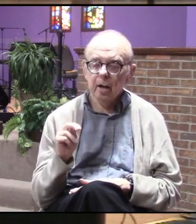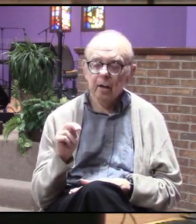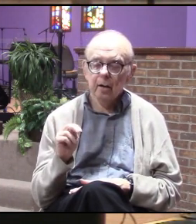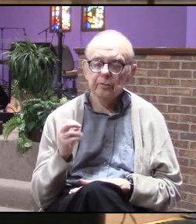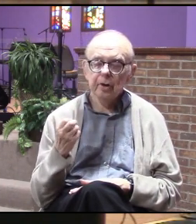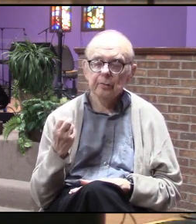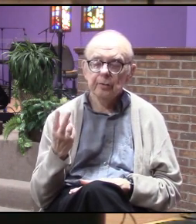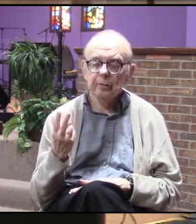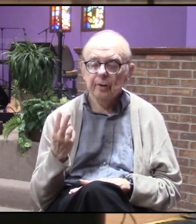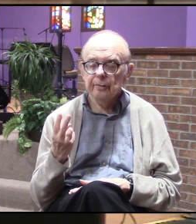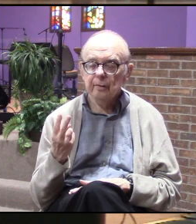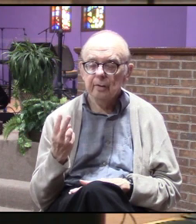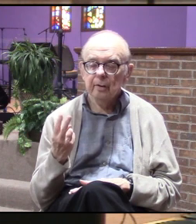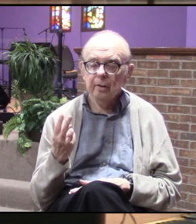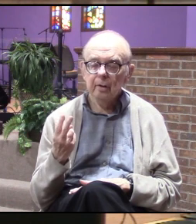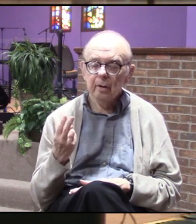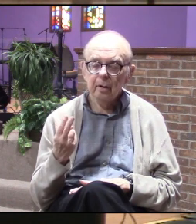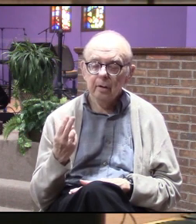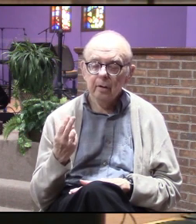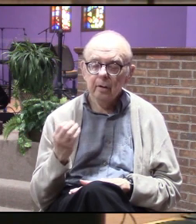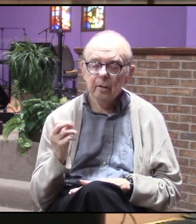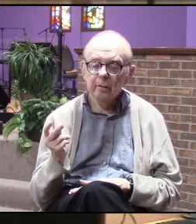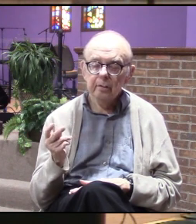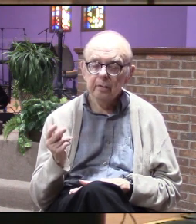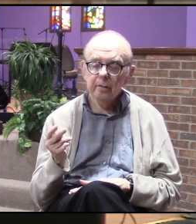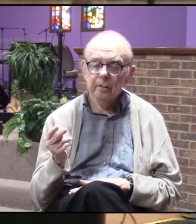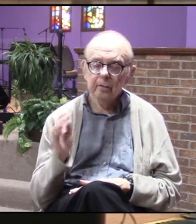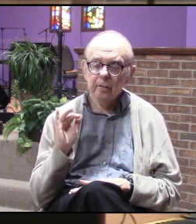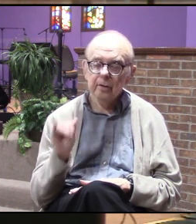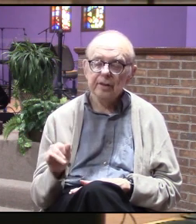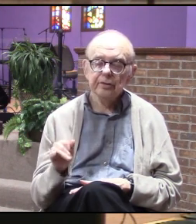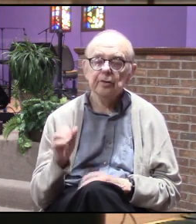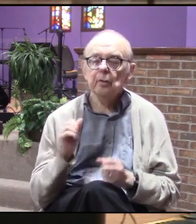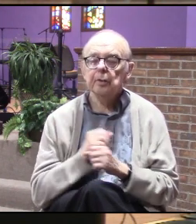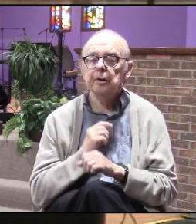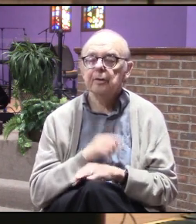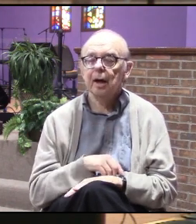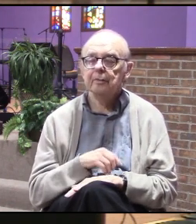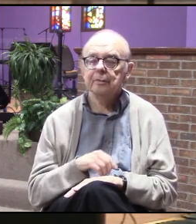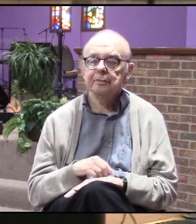the 12th. Okay? It's still winter.